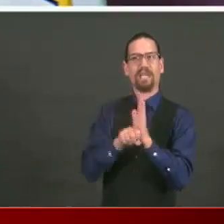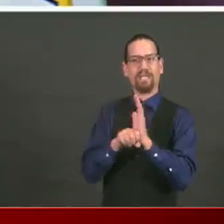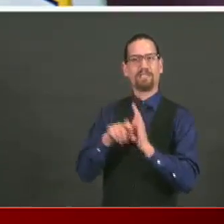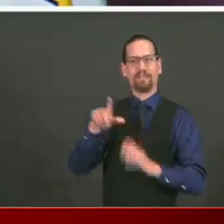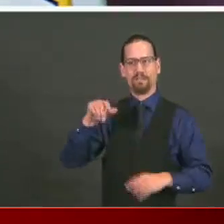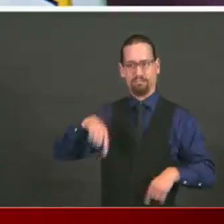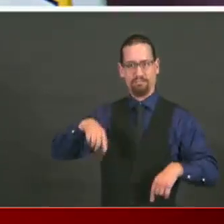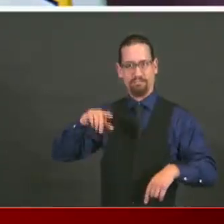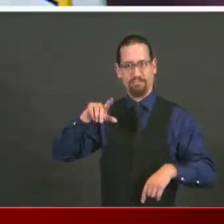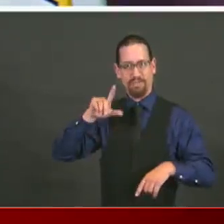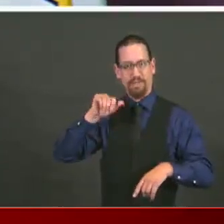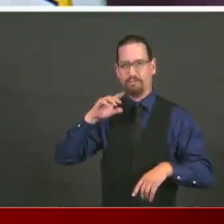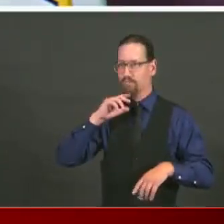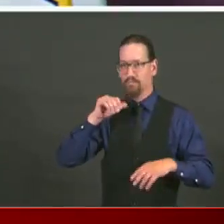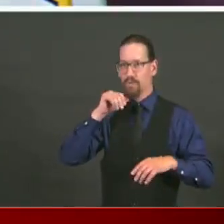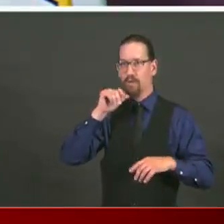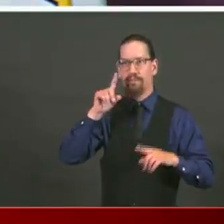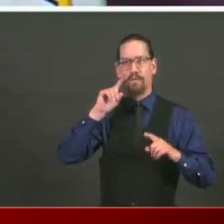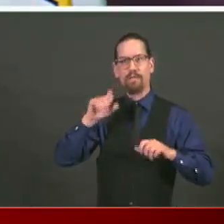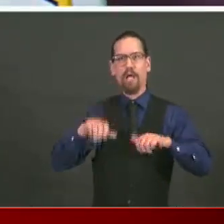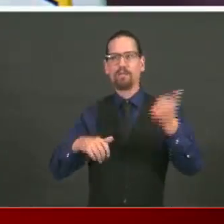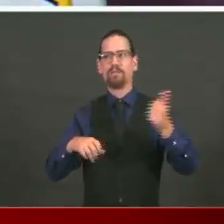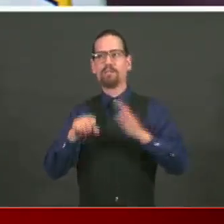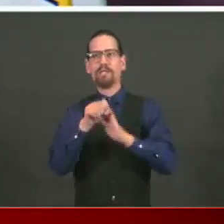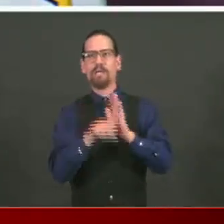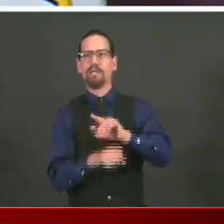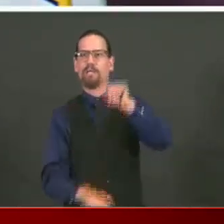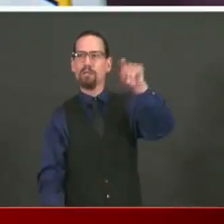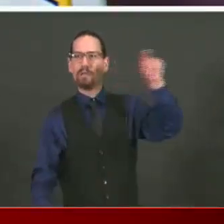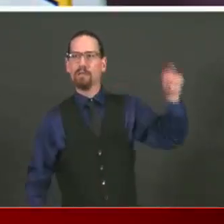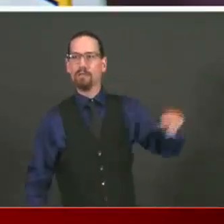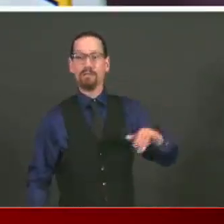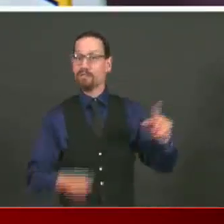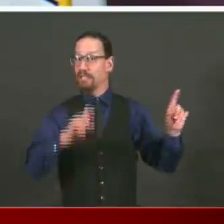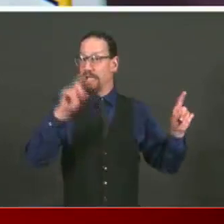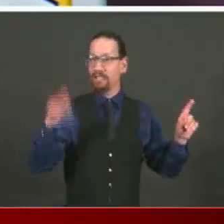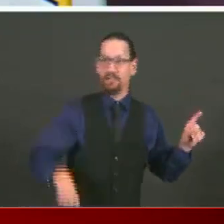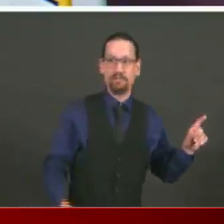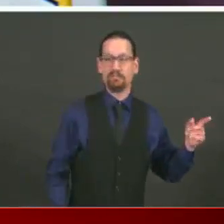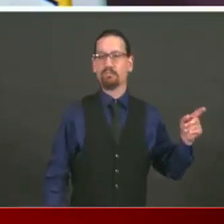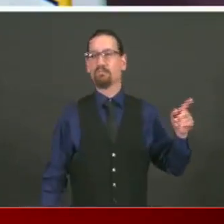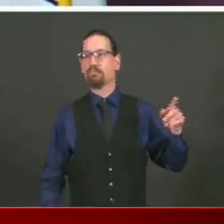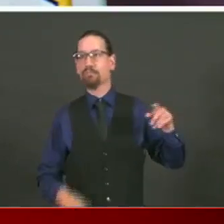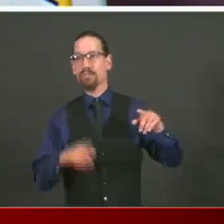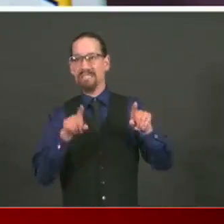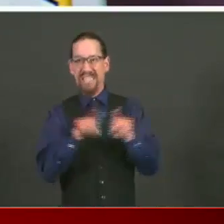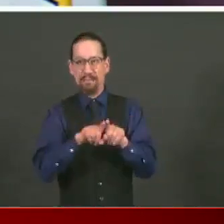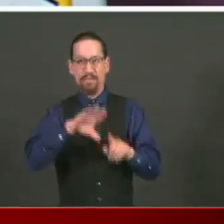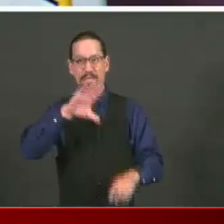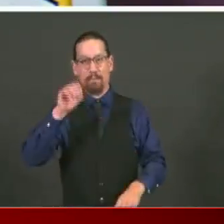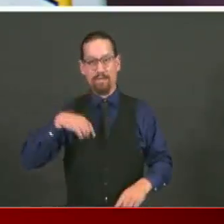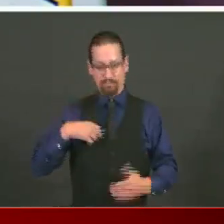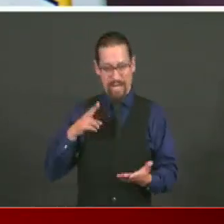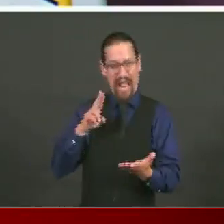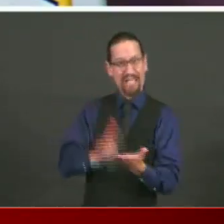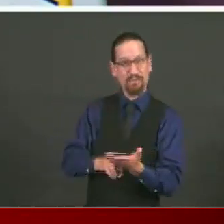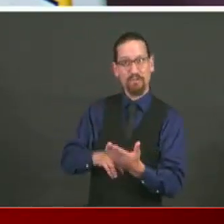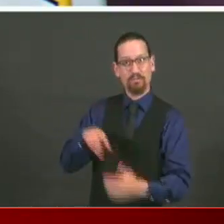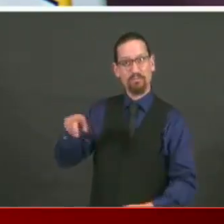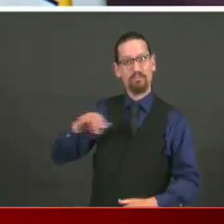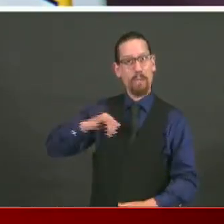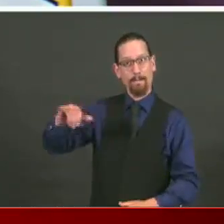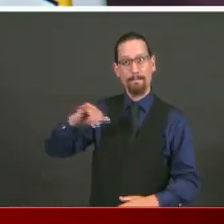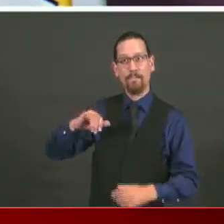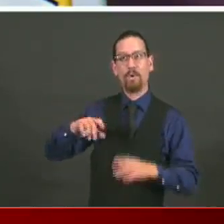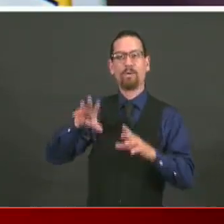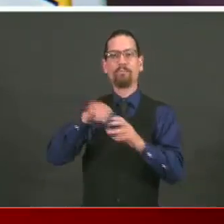Texas, New York, everyone is doing more testing and kind of like catching up to where we were. These big